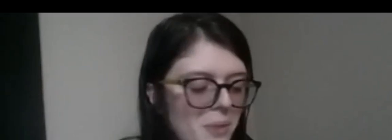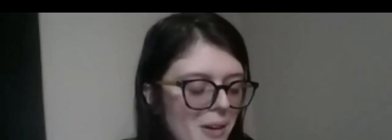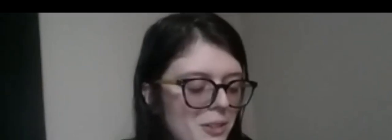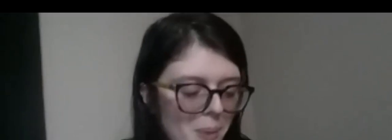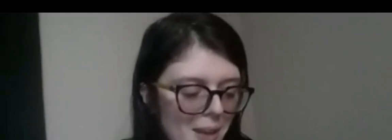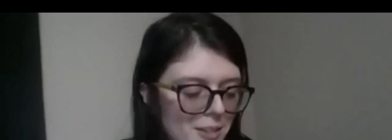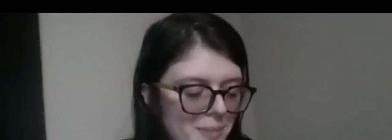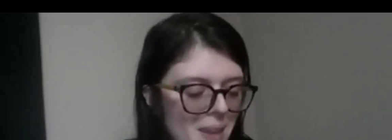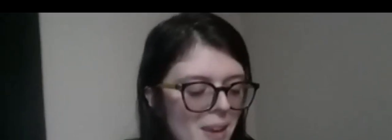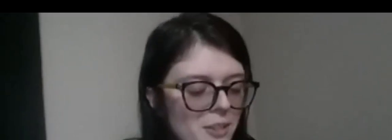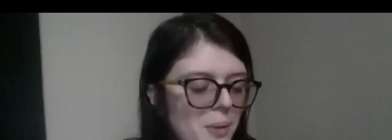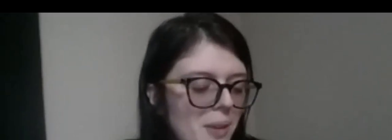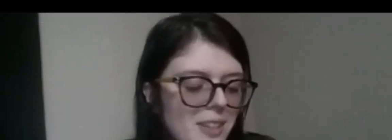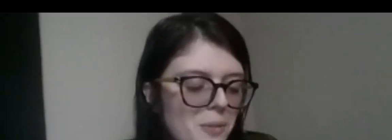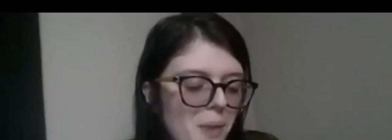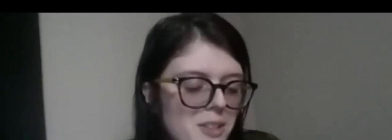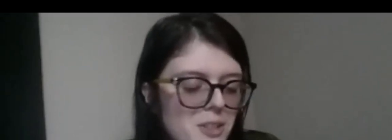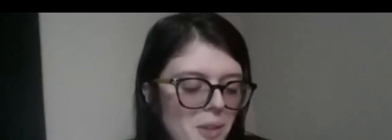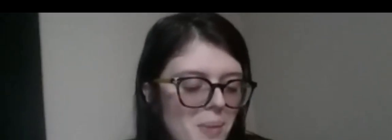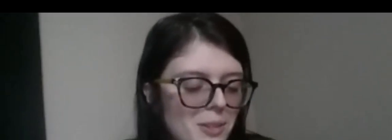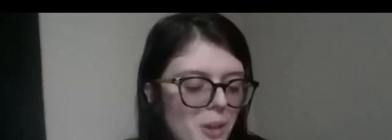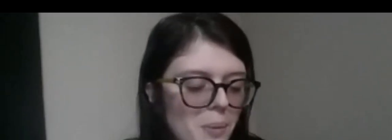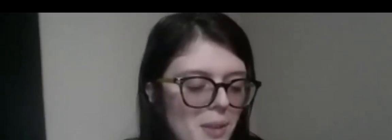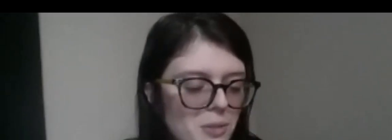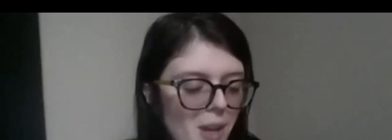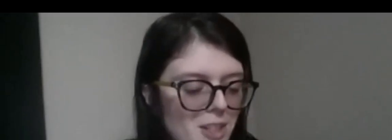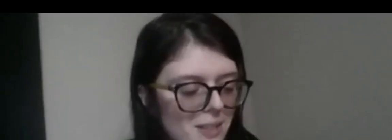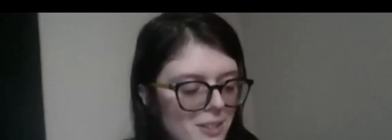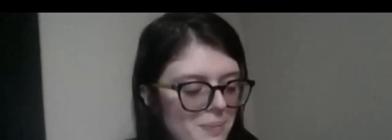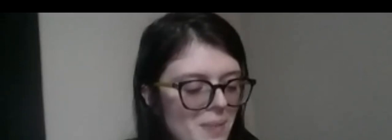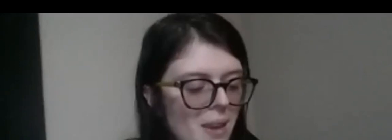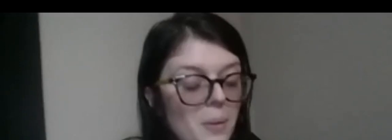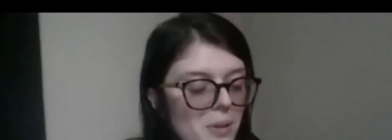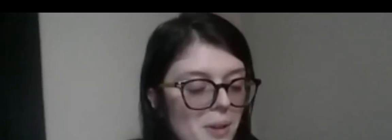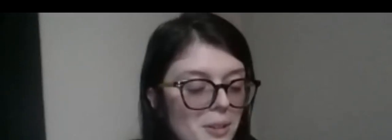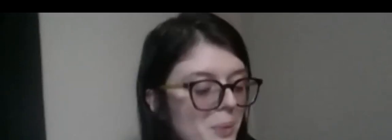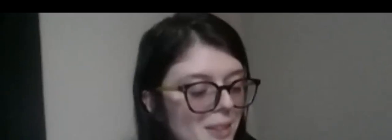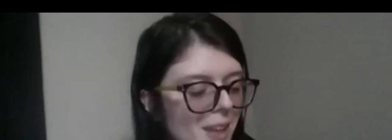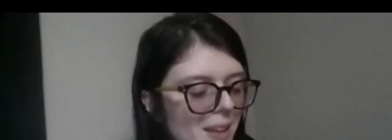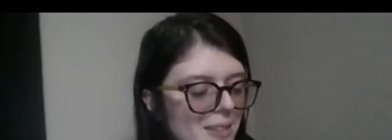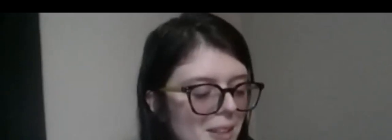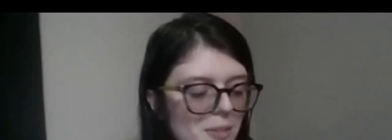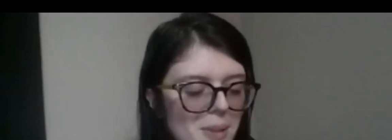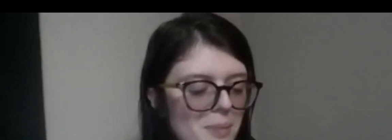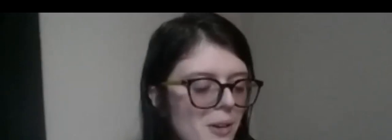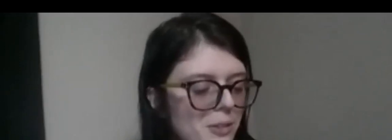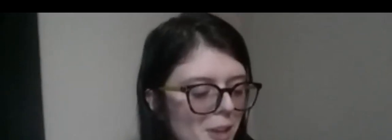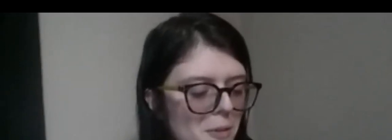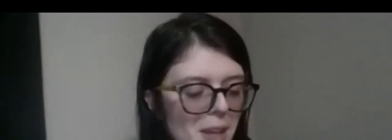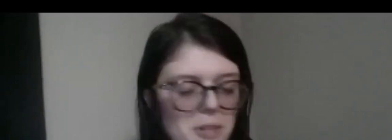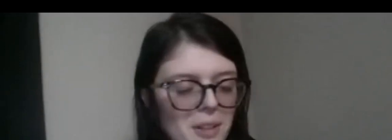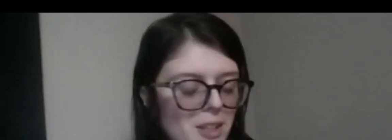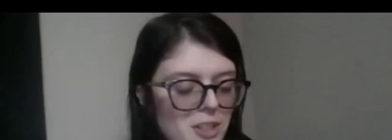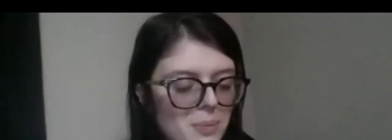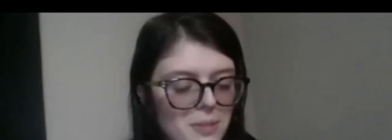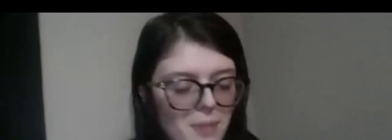own various ways. So let's get right to them and start with introductions. Will you guys please tell us a little bit about yourself and